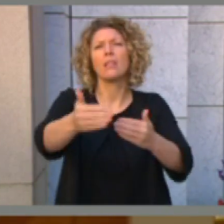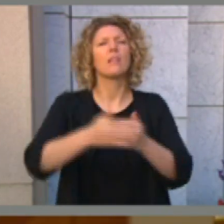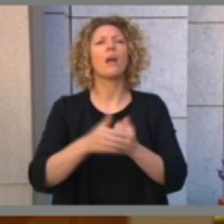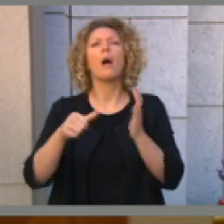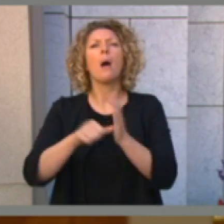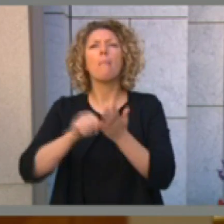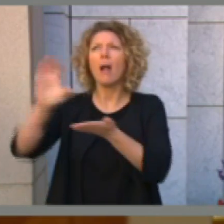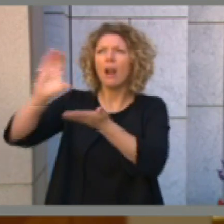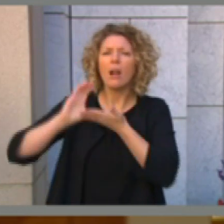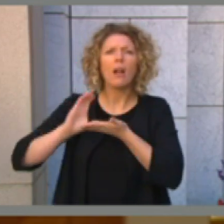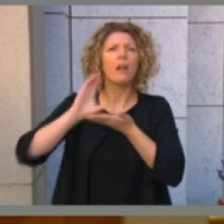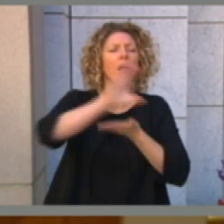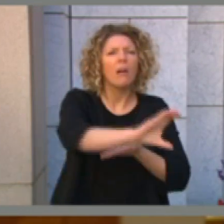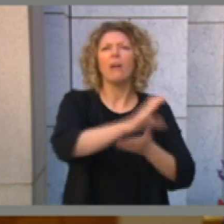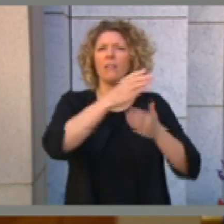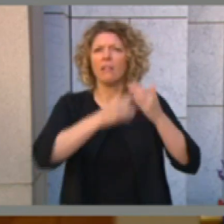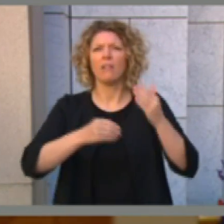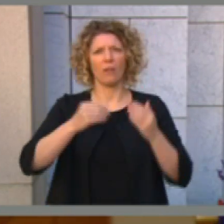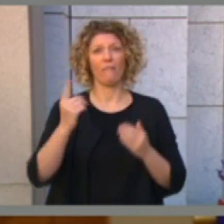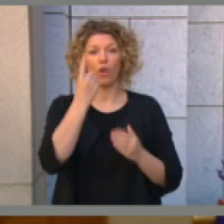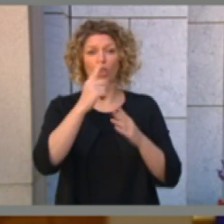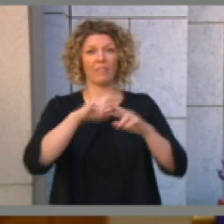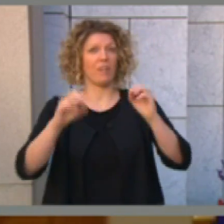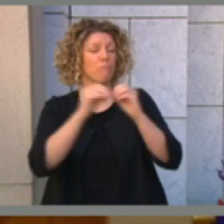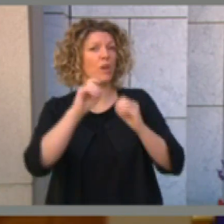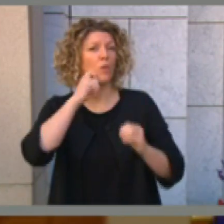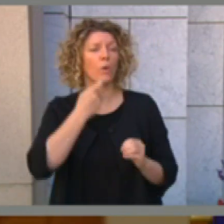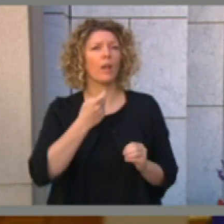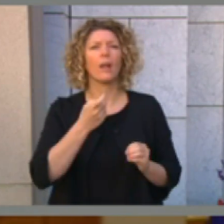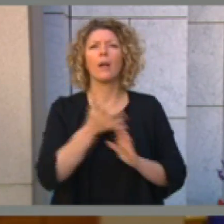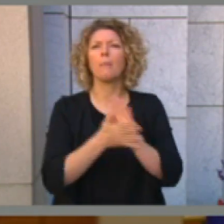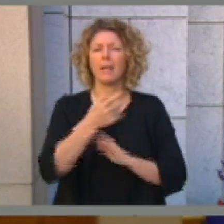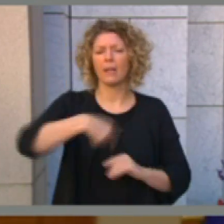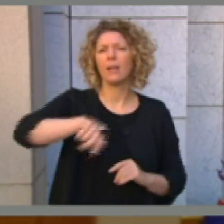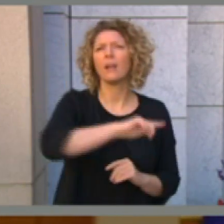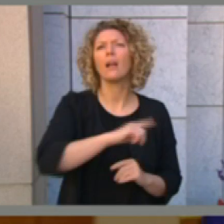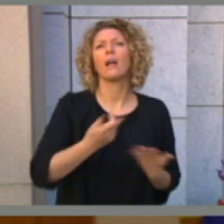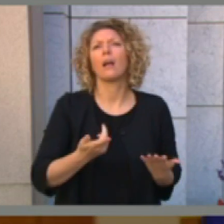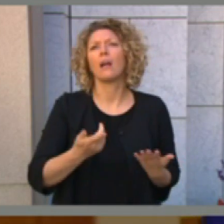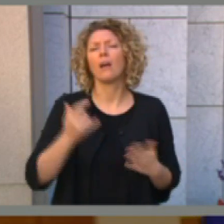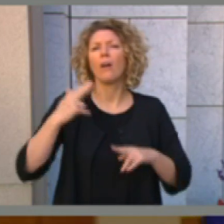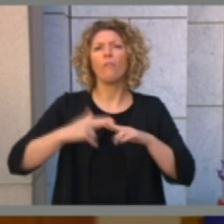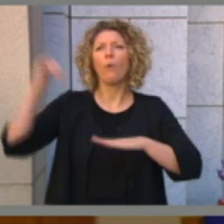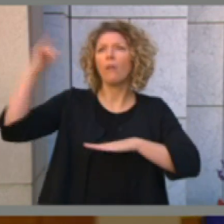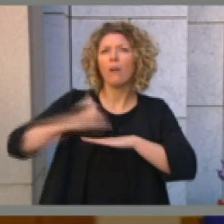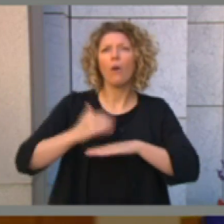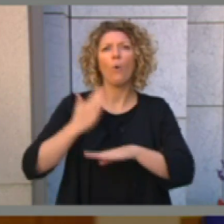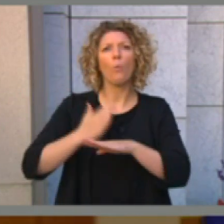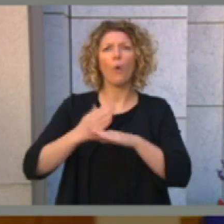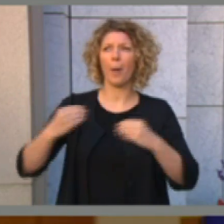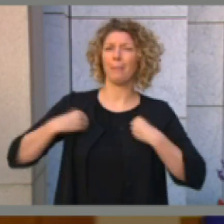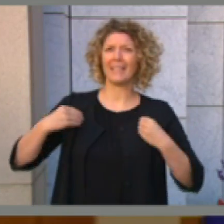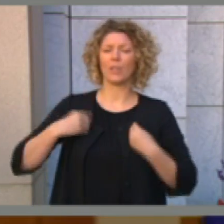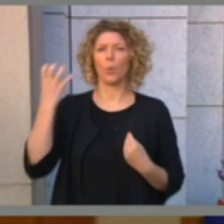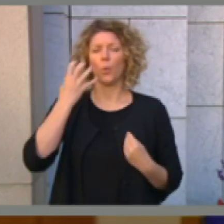those that have been paid back to from the 1st of February. This will provide much-needed support for our aviation sector, who has been the hardest